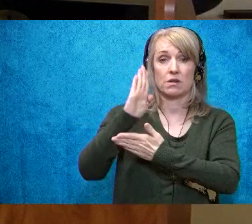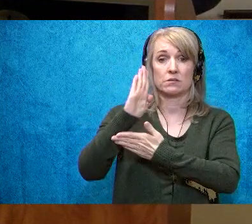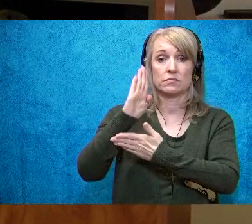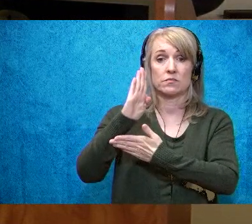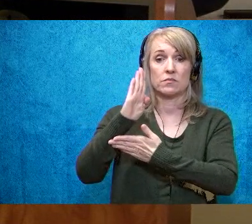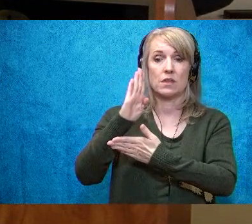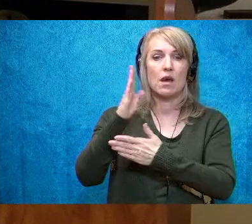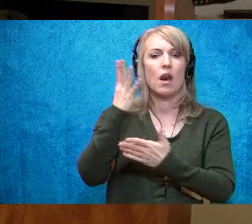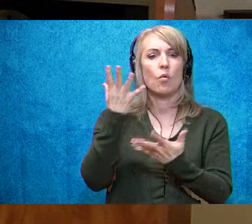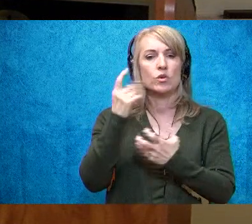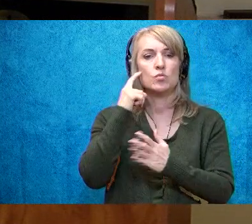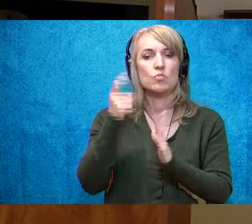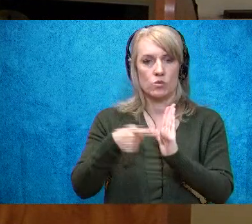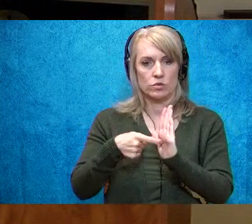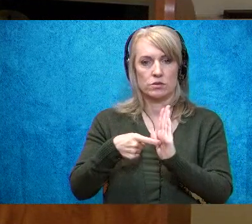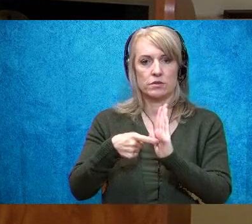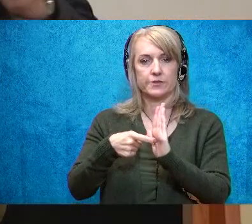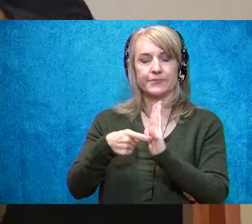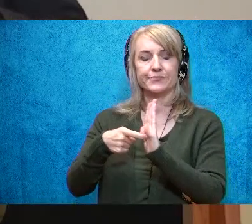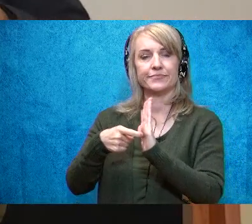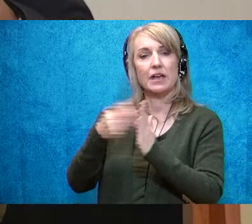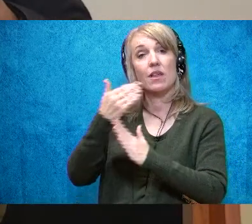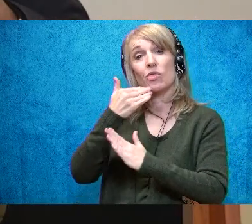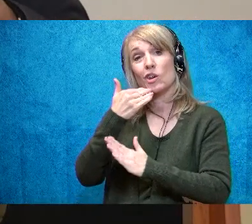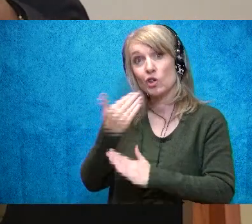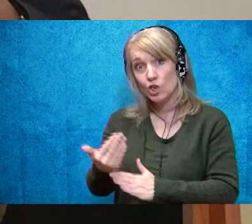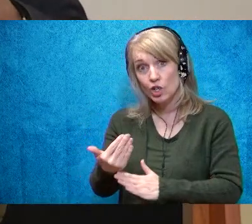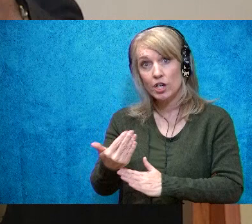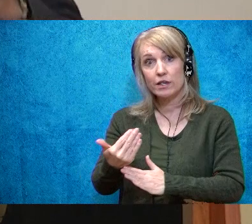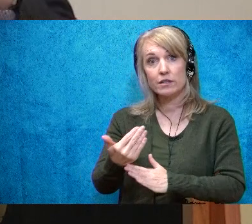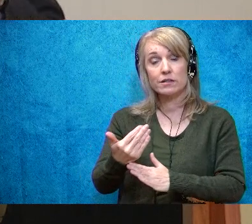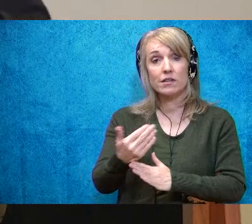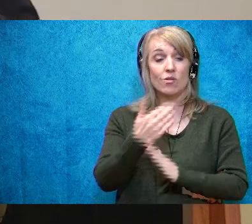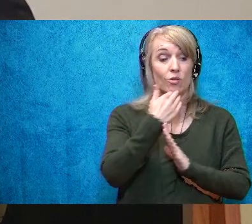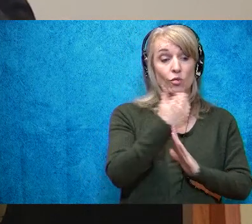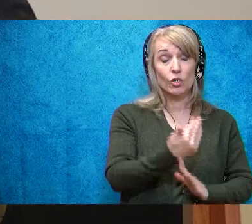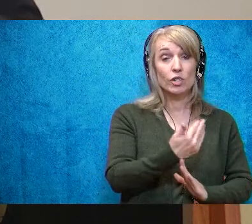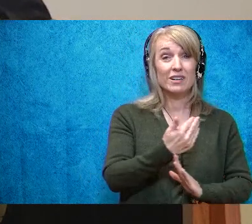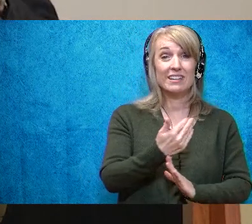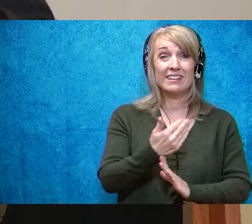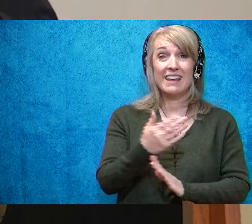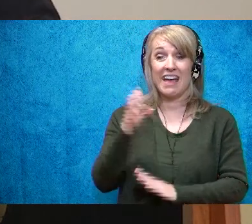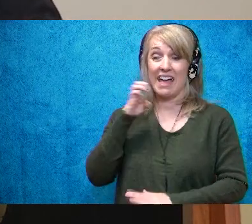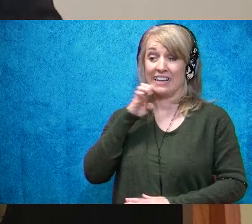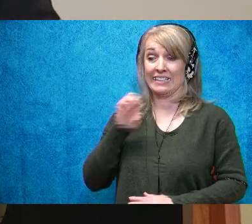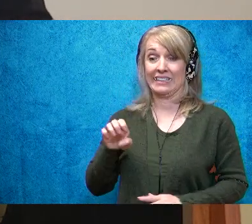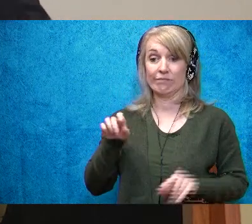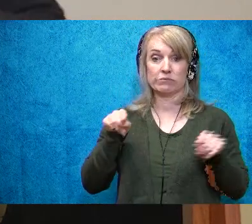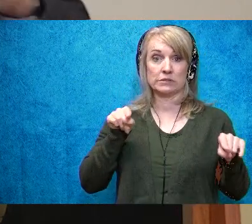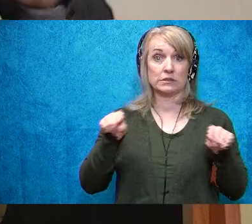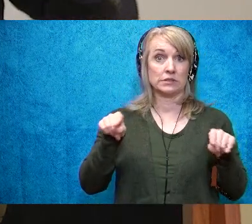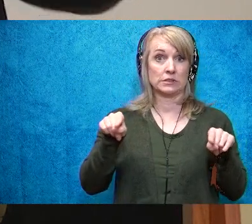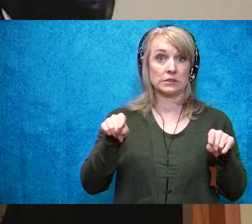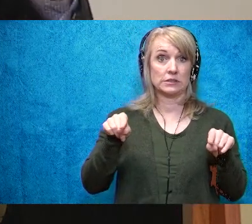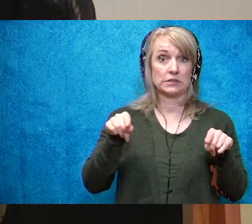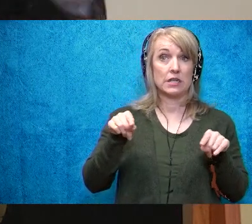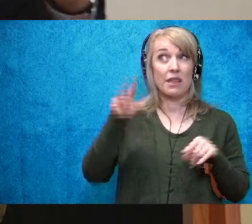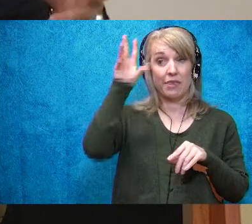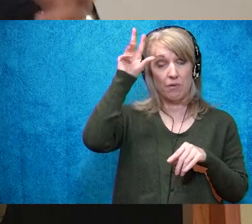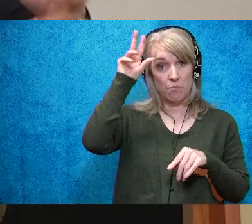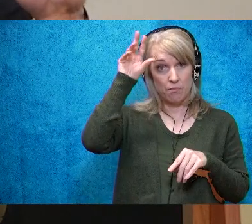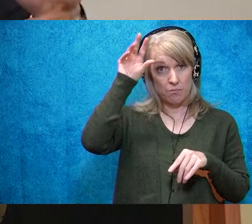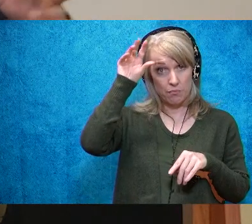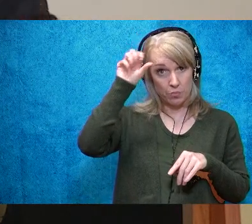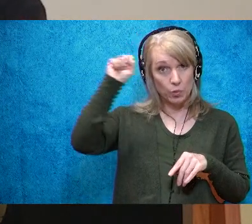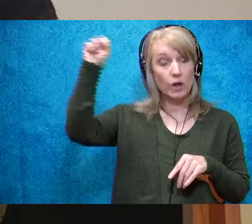want you to notice the good and evil aspect. The fact that the president spoke and the president said that there is a